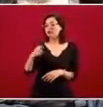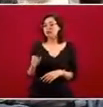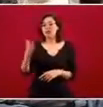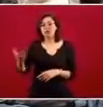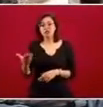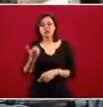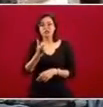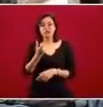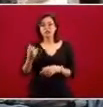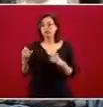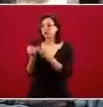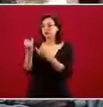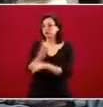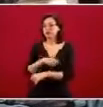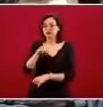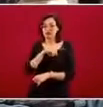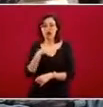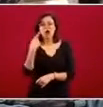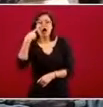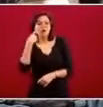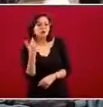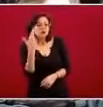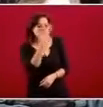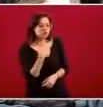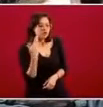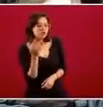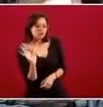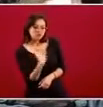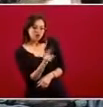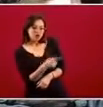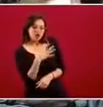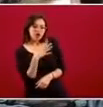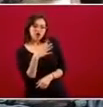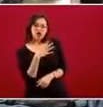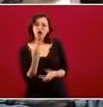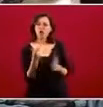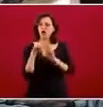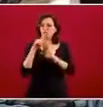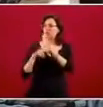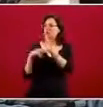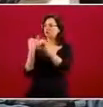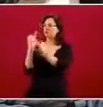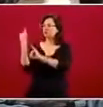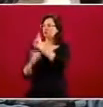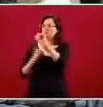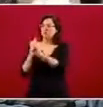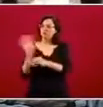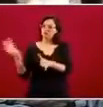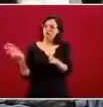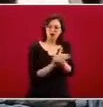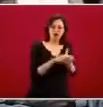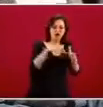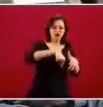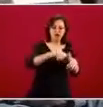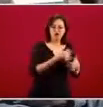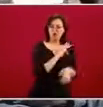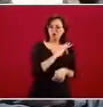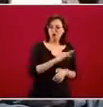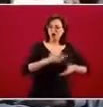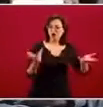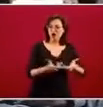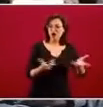innovators, entrepreneurs, scientists that have developed prototypes, and they're only waiting for